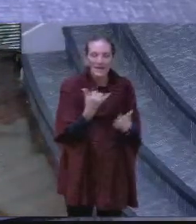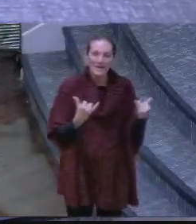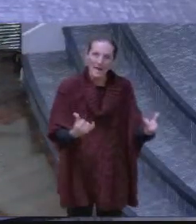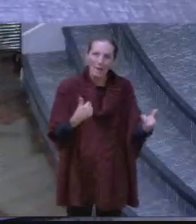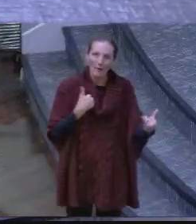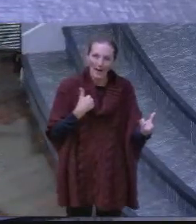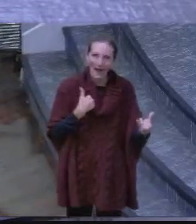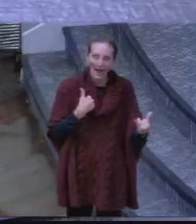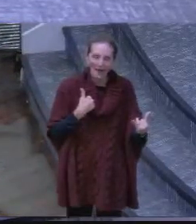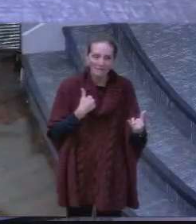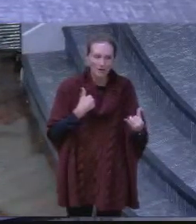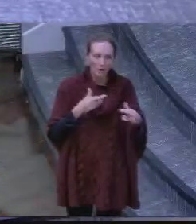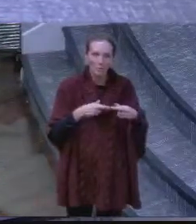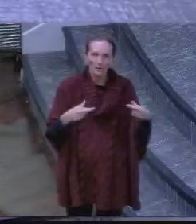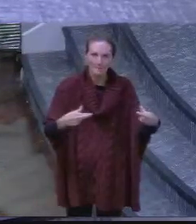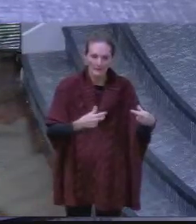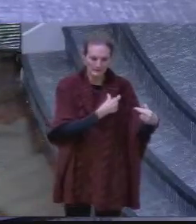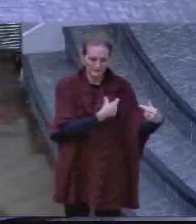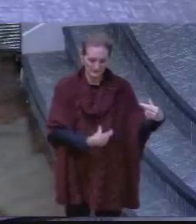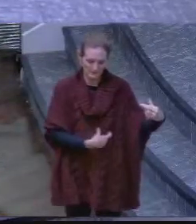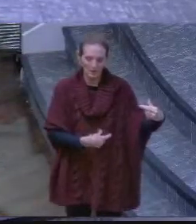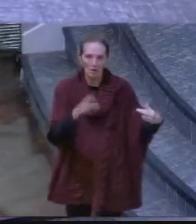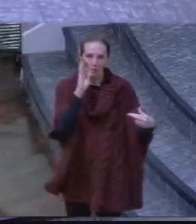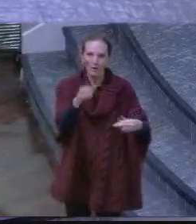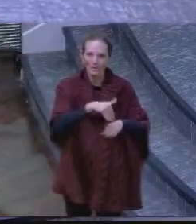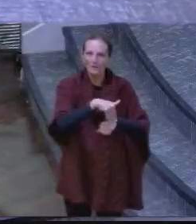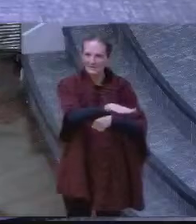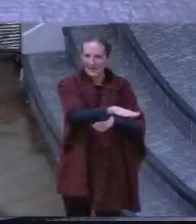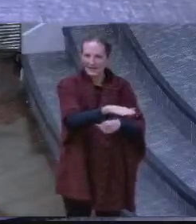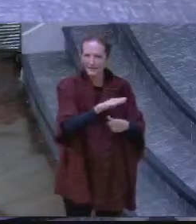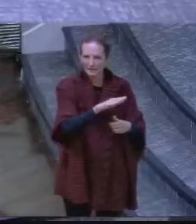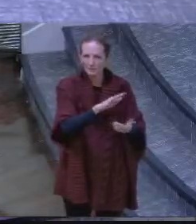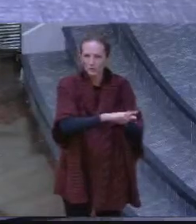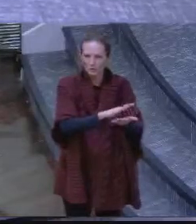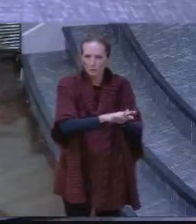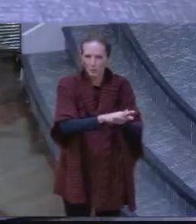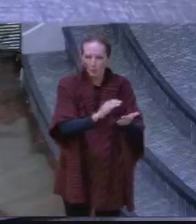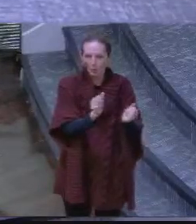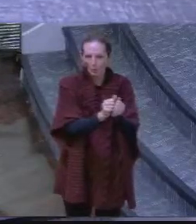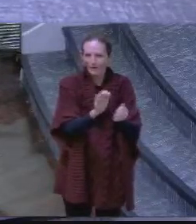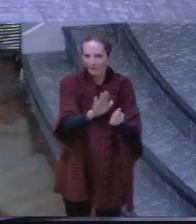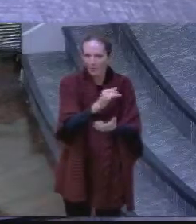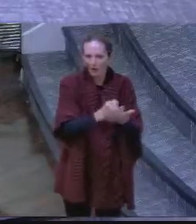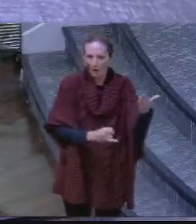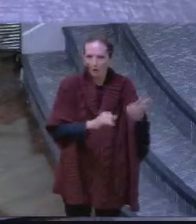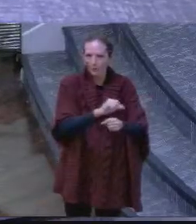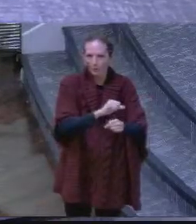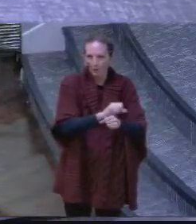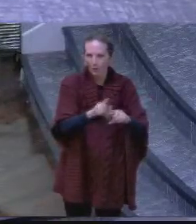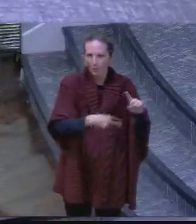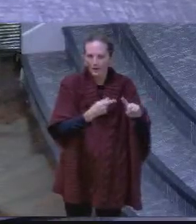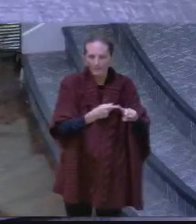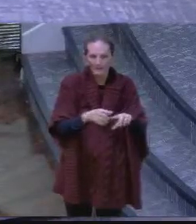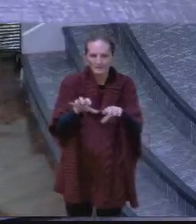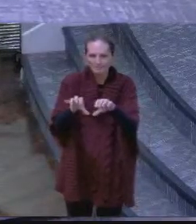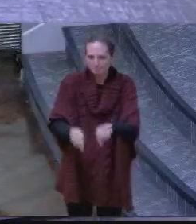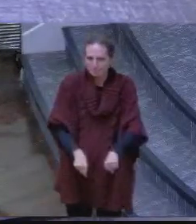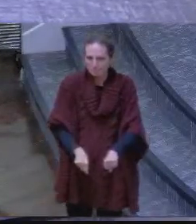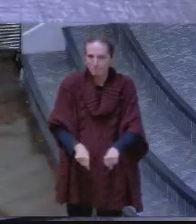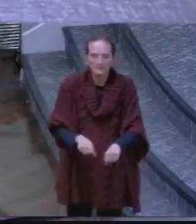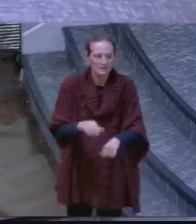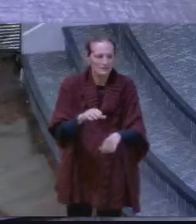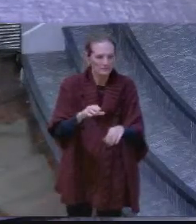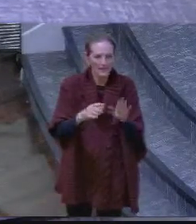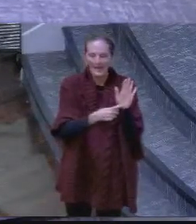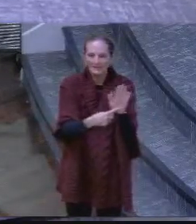you. We'll send those back to your school with your artwork when the exhibition is taken down. You all are free to leave, or you